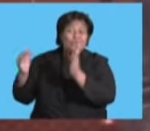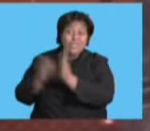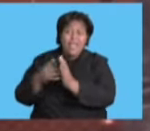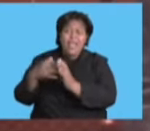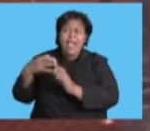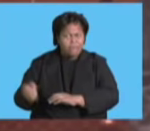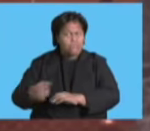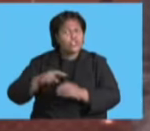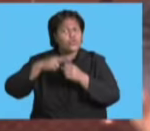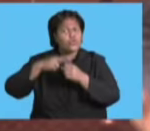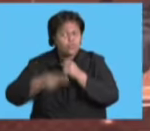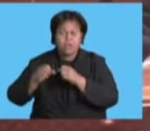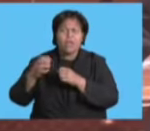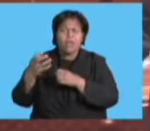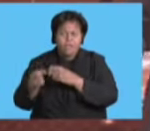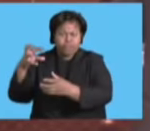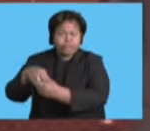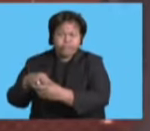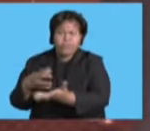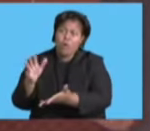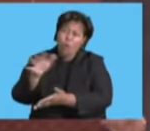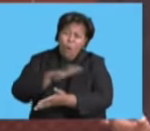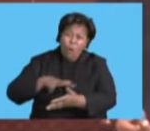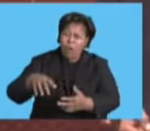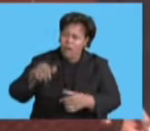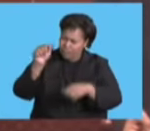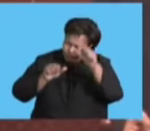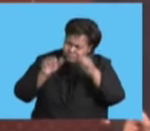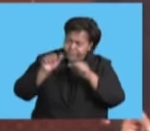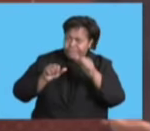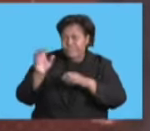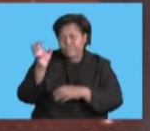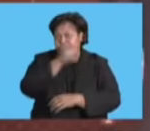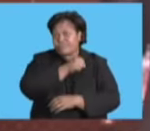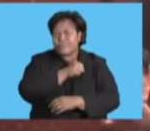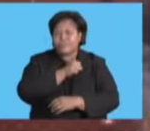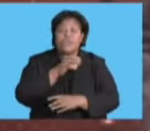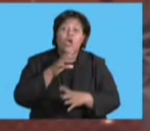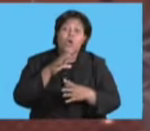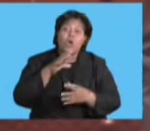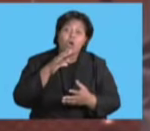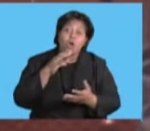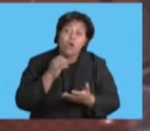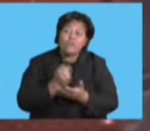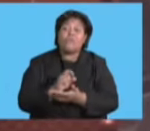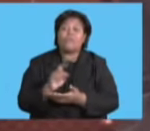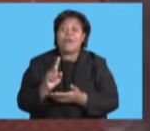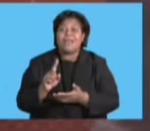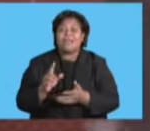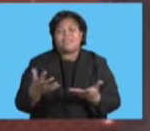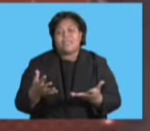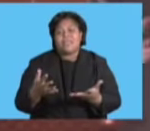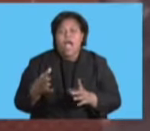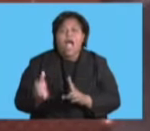it. All of them have done the analysis and concluded assault,